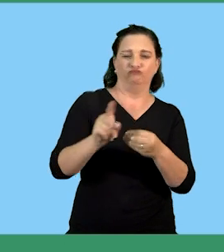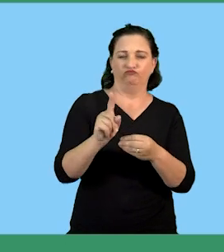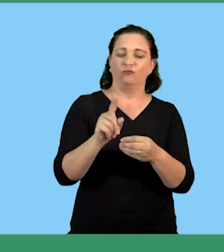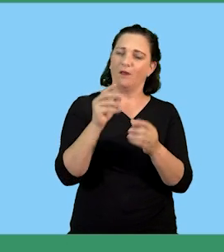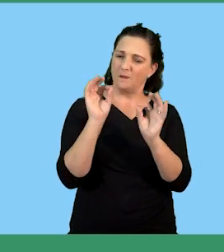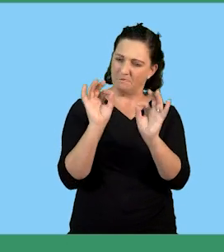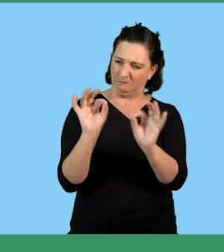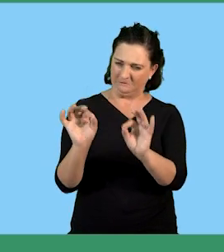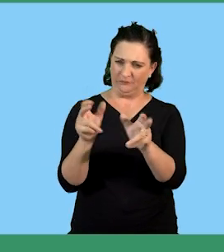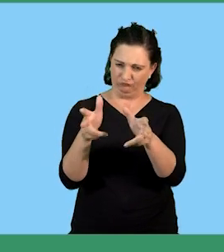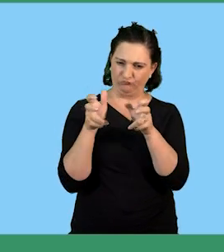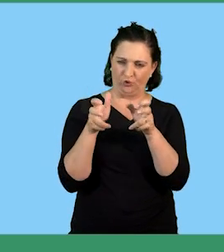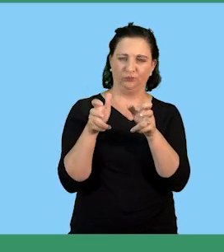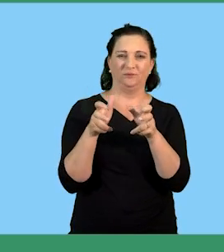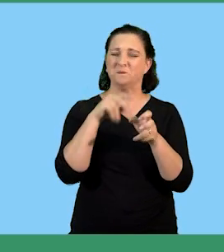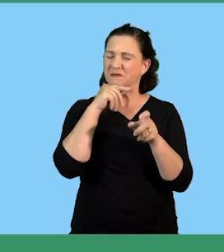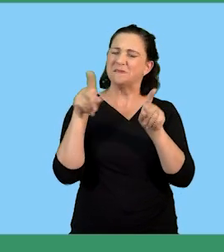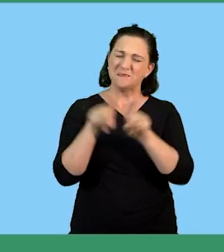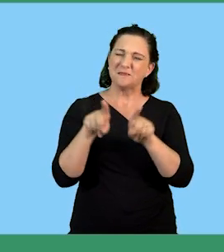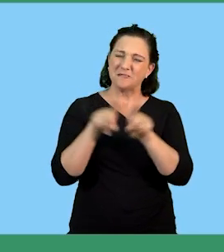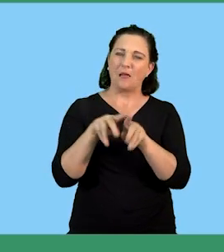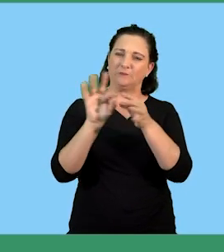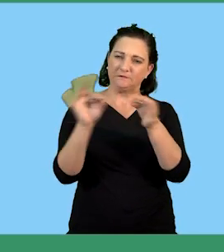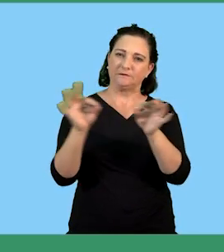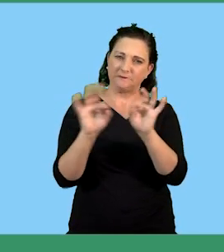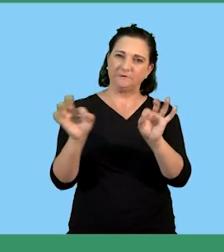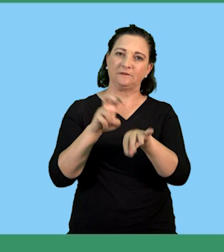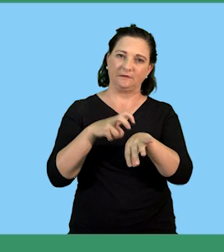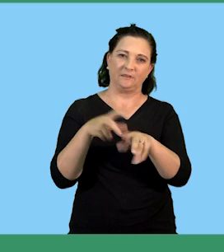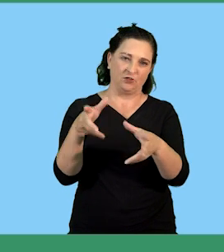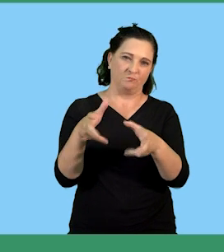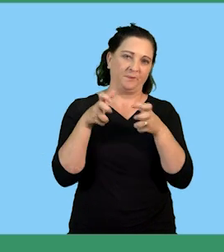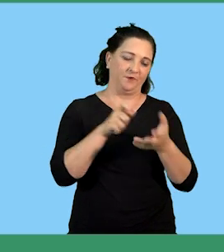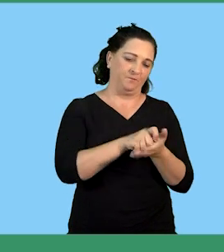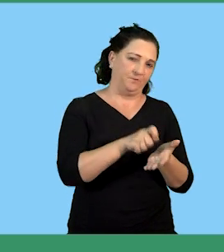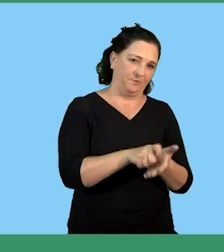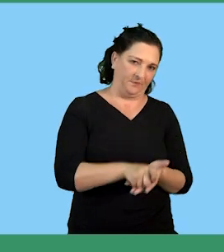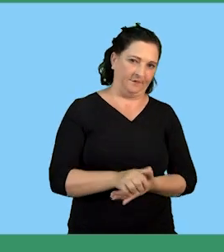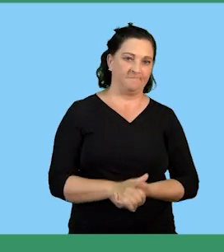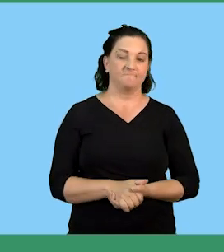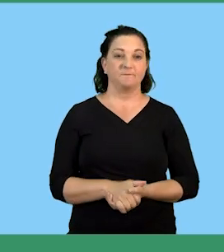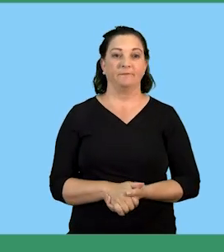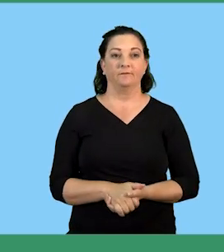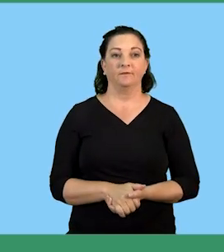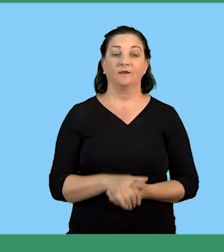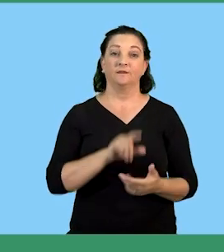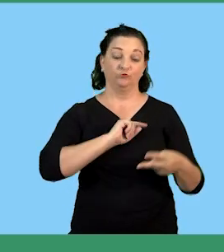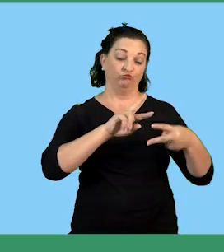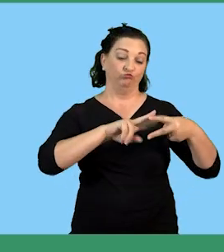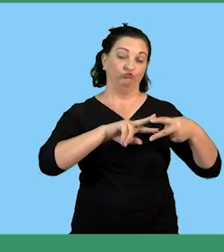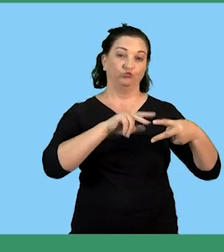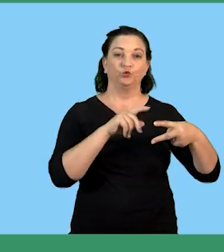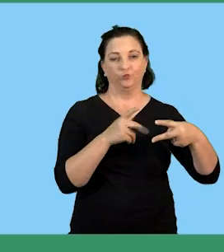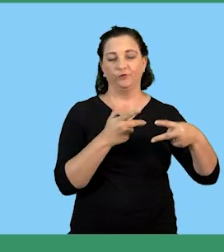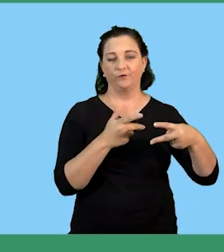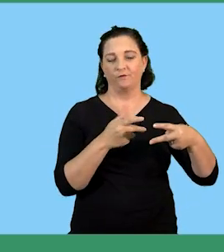added. So when the question says quote, it means you need to take the statement as is from the scenario. So these are the two